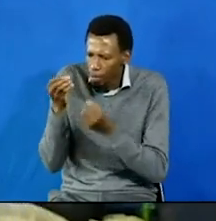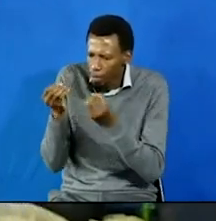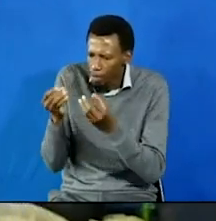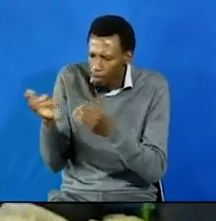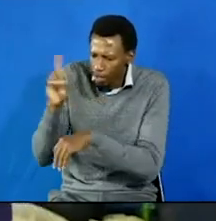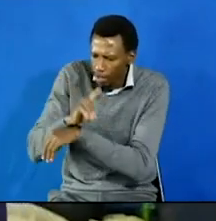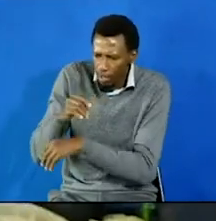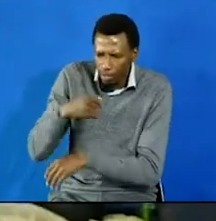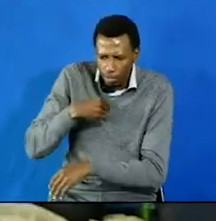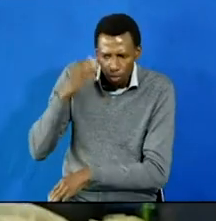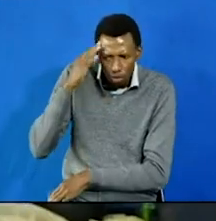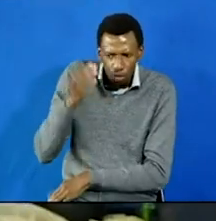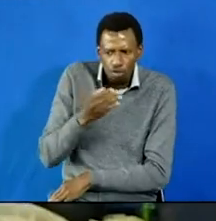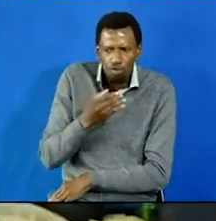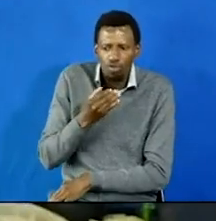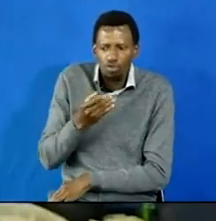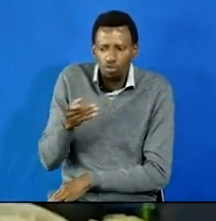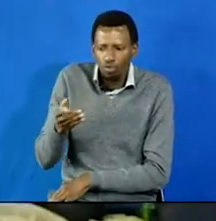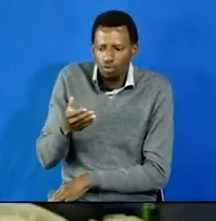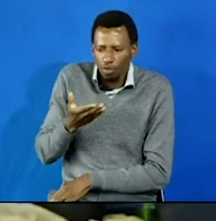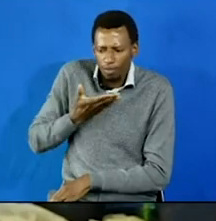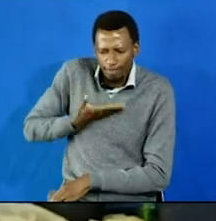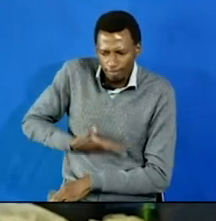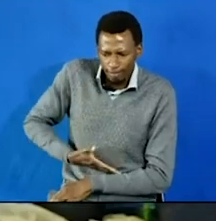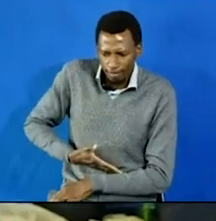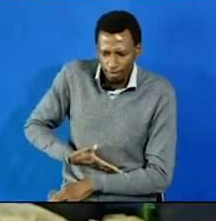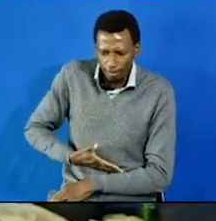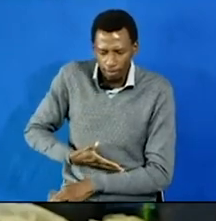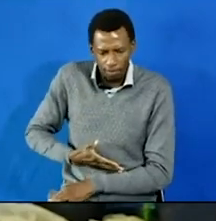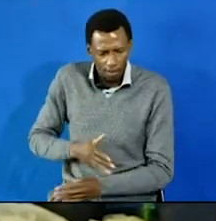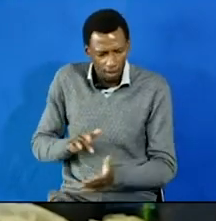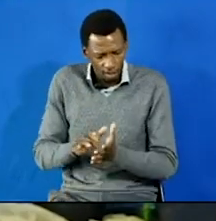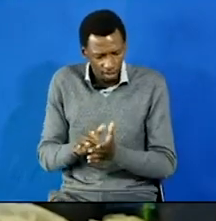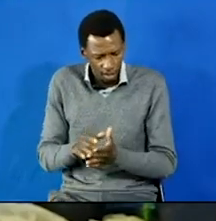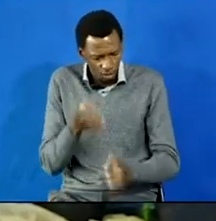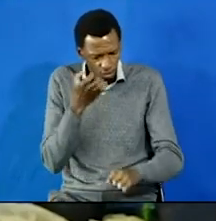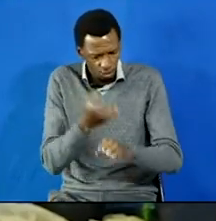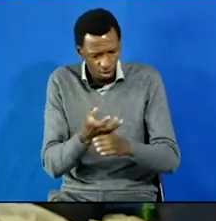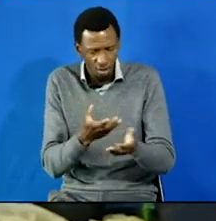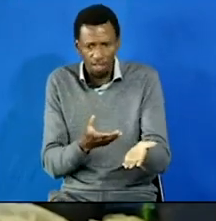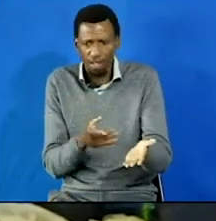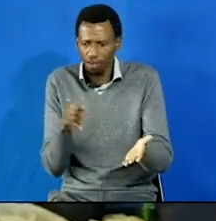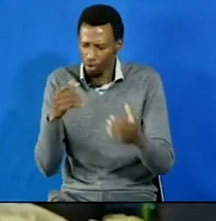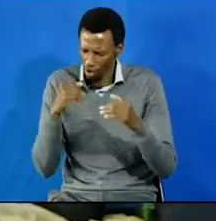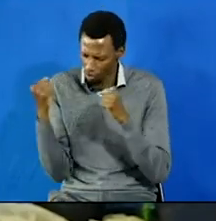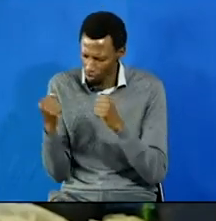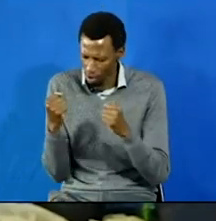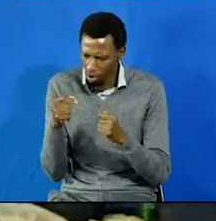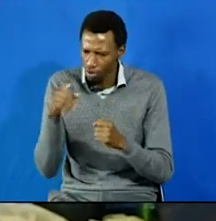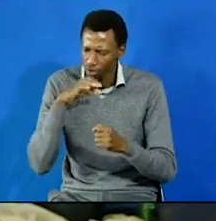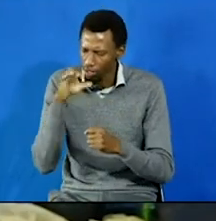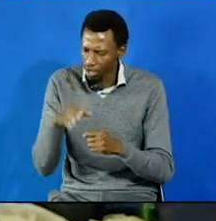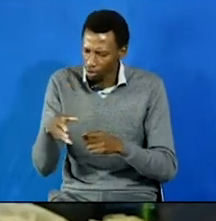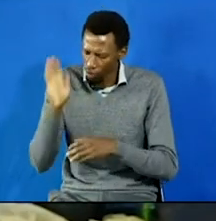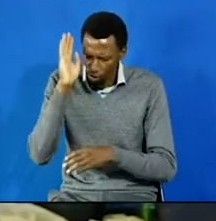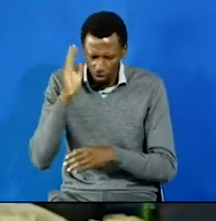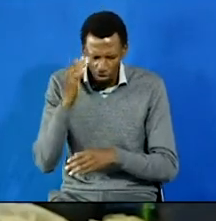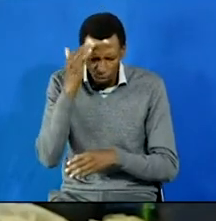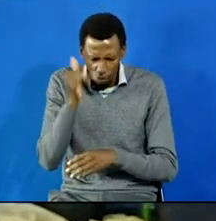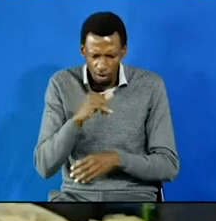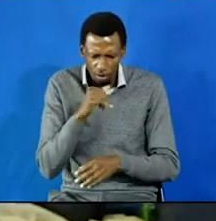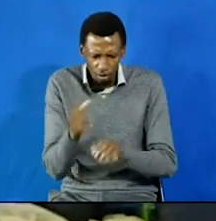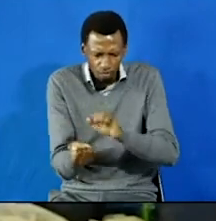And because you are angry, this is a stone. You have the power. You are the Son of God. Why can't you just change it to